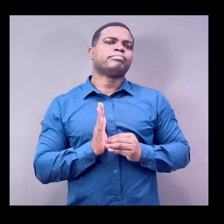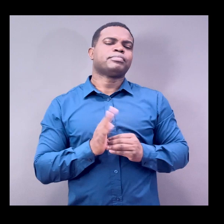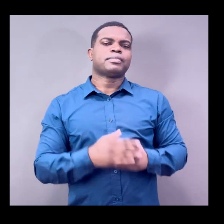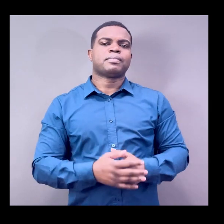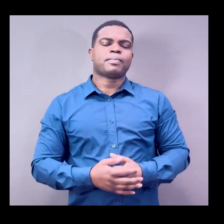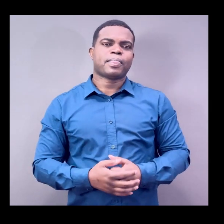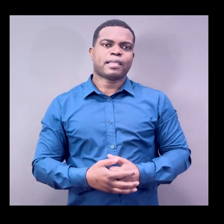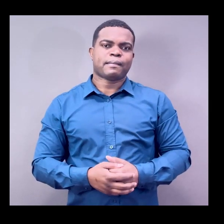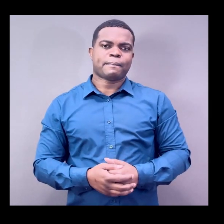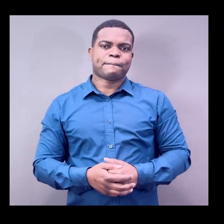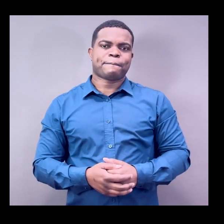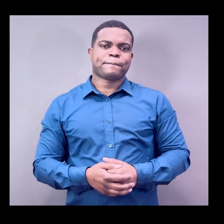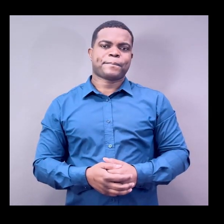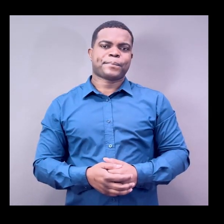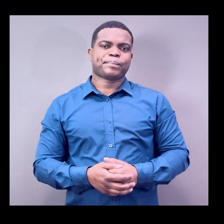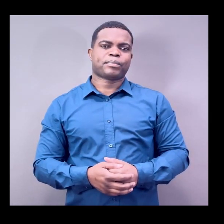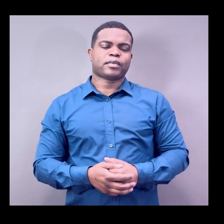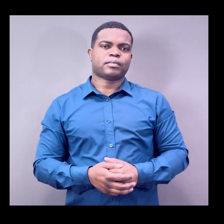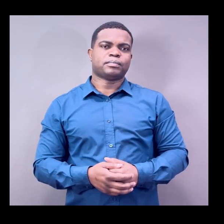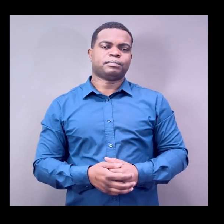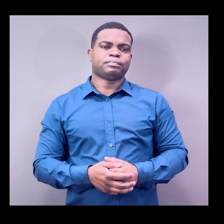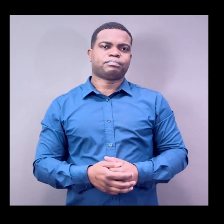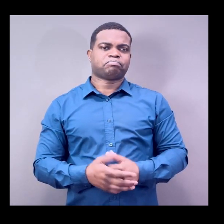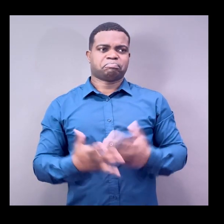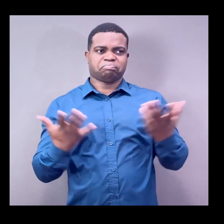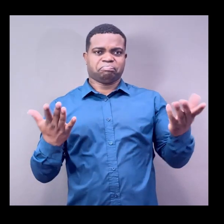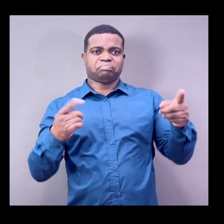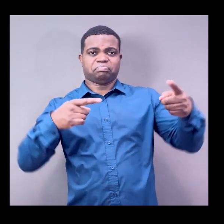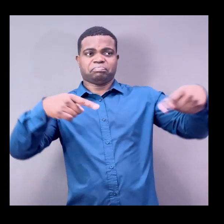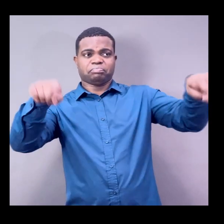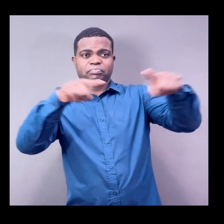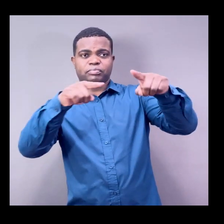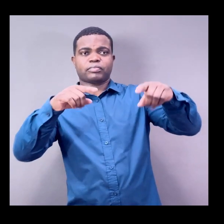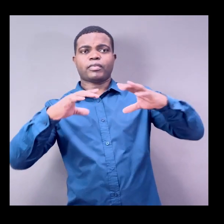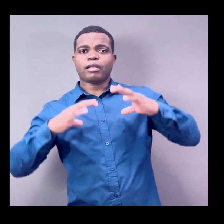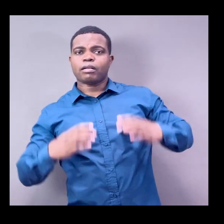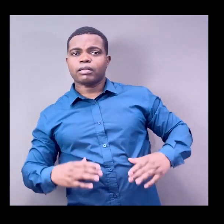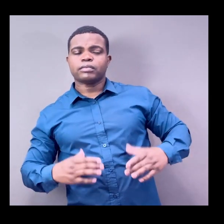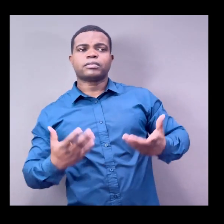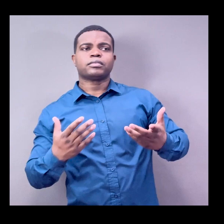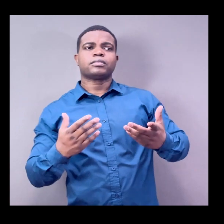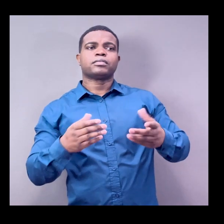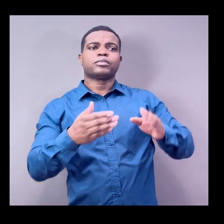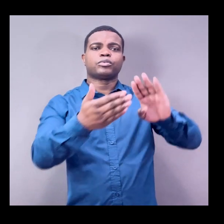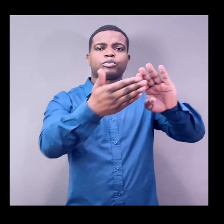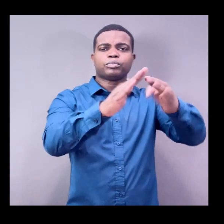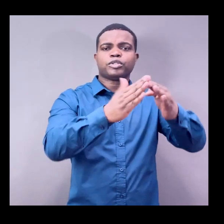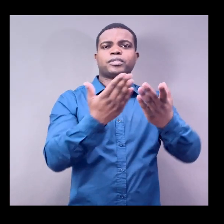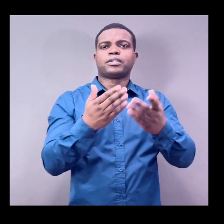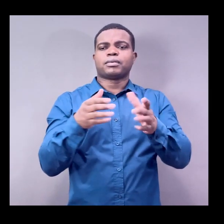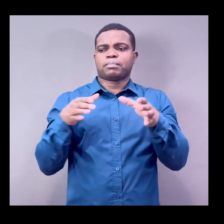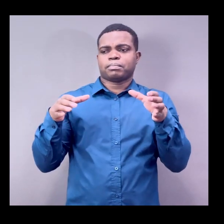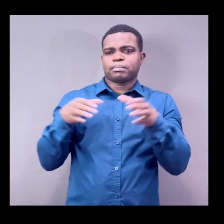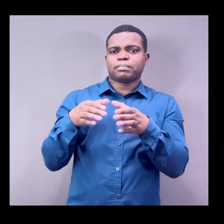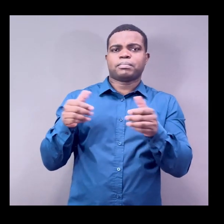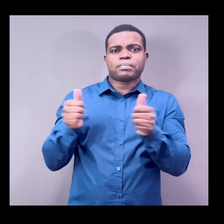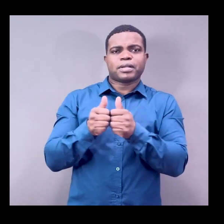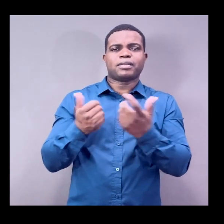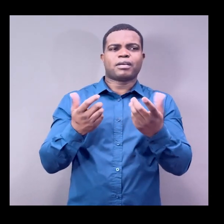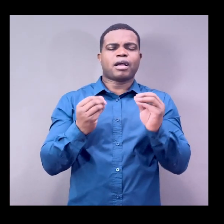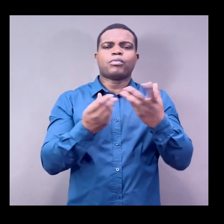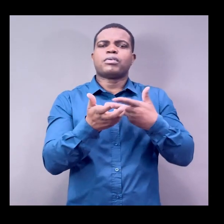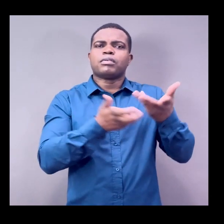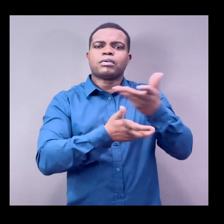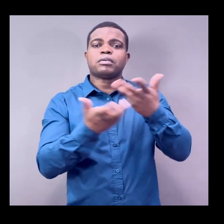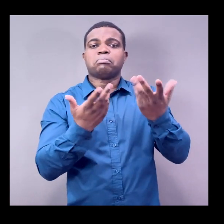using communication channels, the communication channels you are going to be using, if it is face-to-face meeting, if it is workshop, if